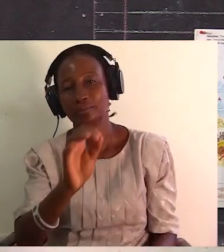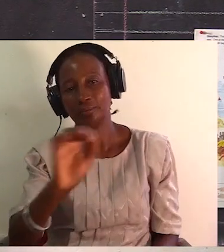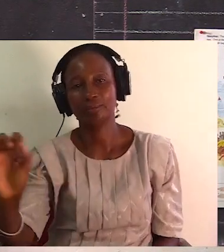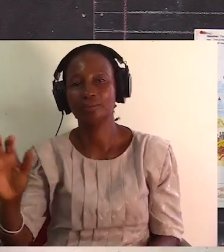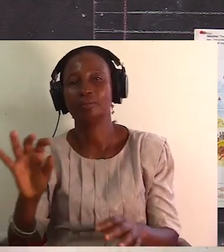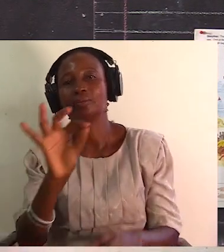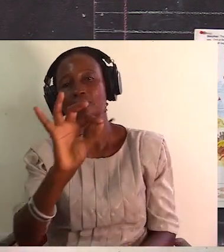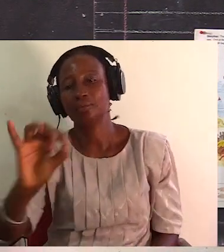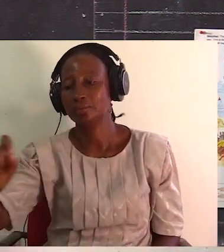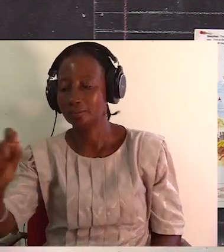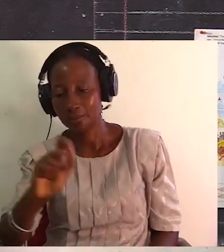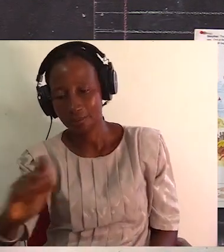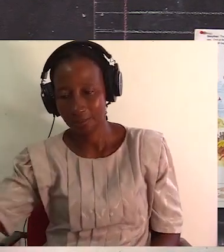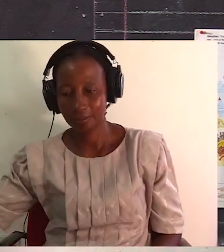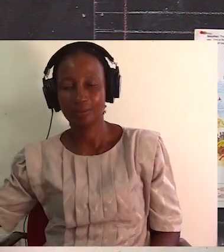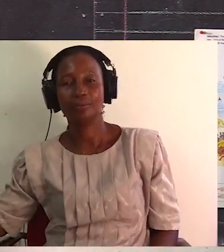Very good.